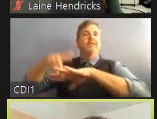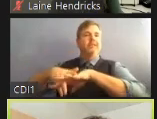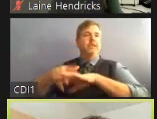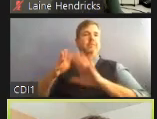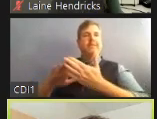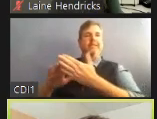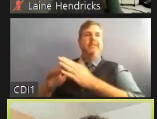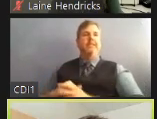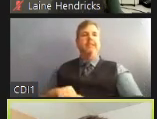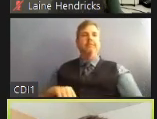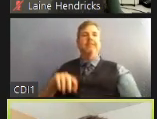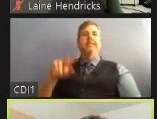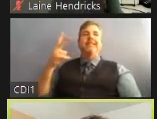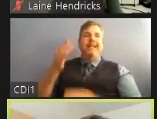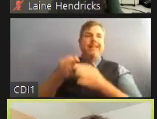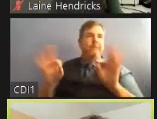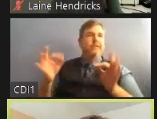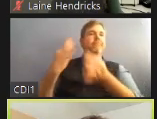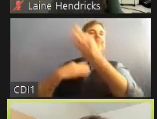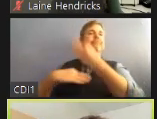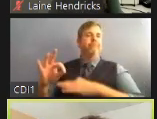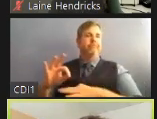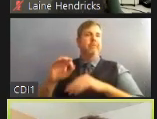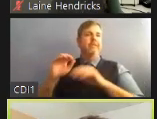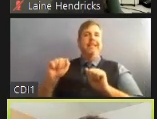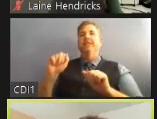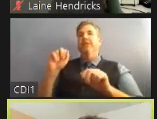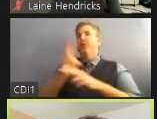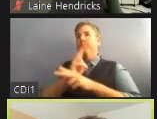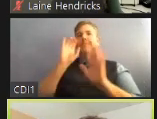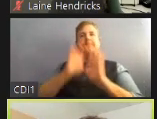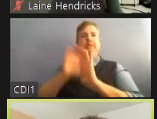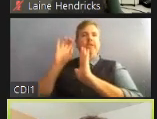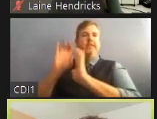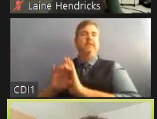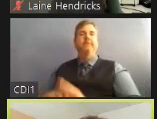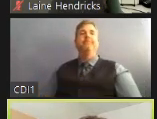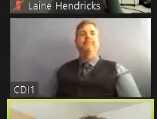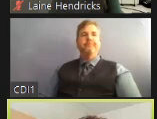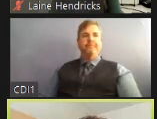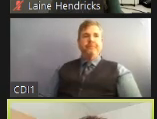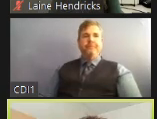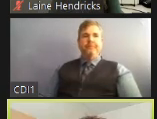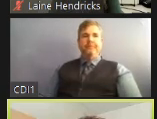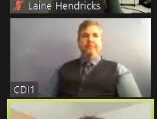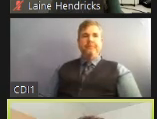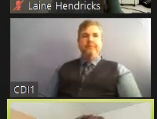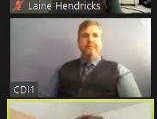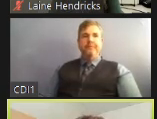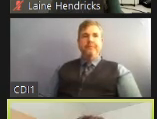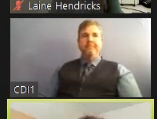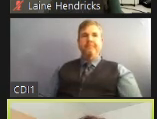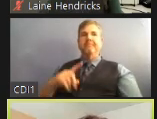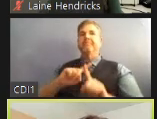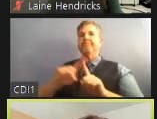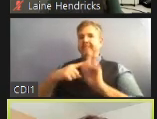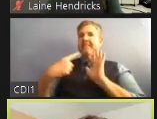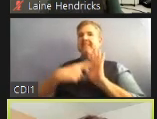images as well. These are some of the clarifying the